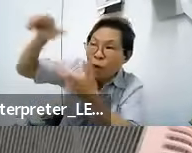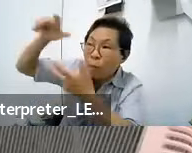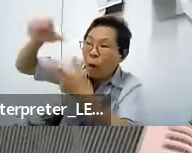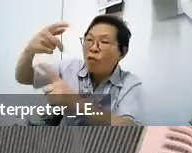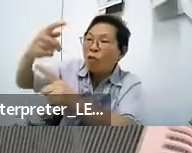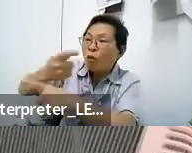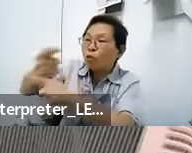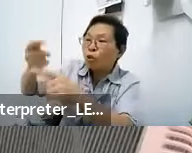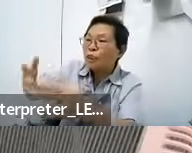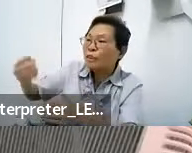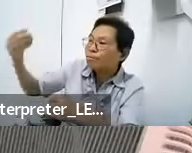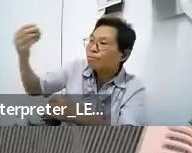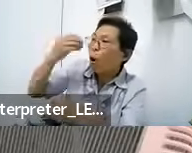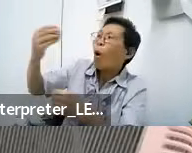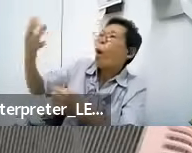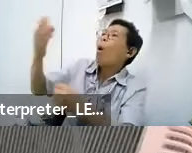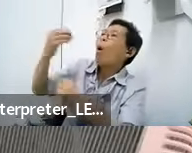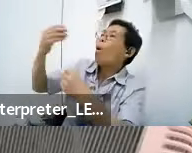on the spot.